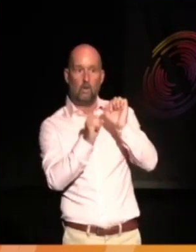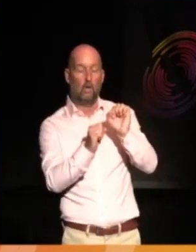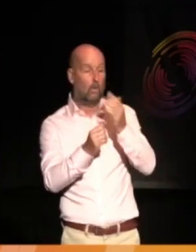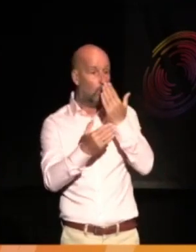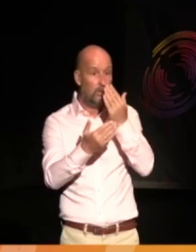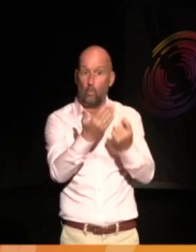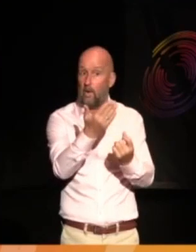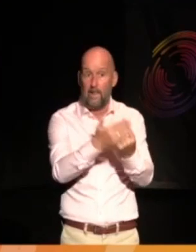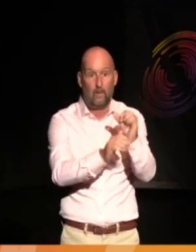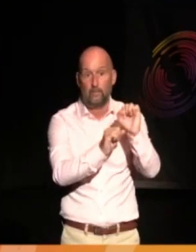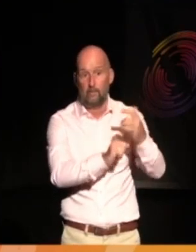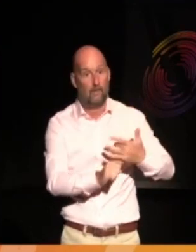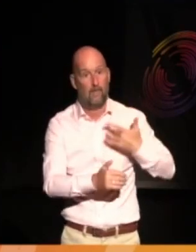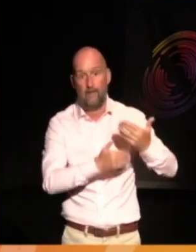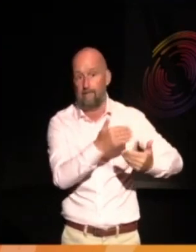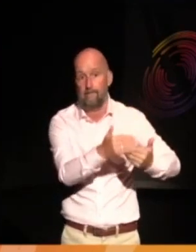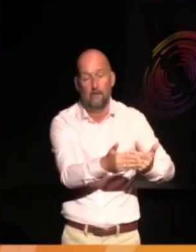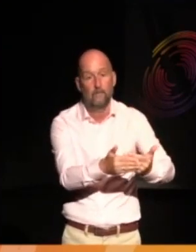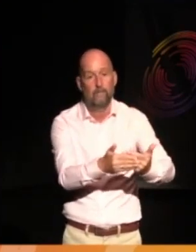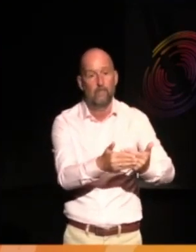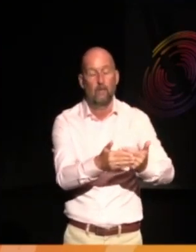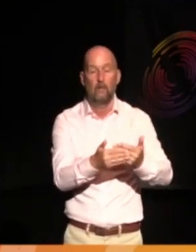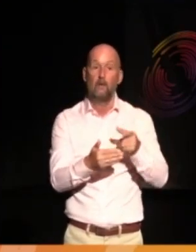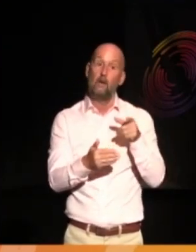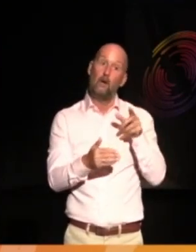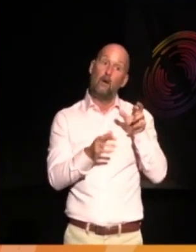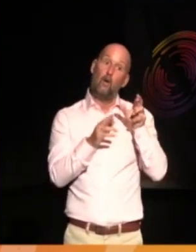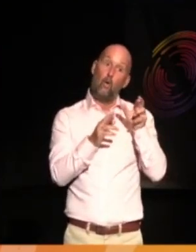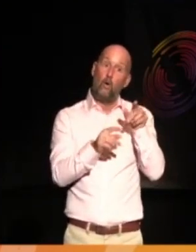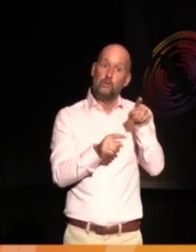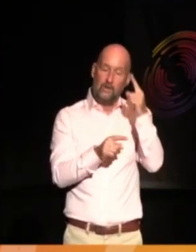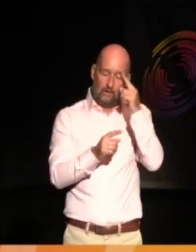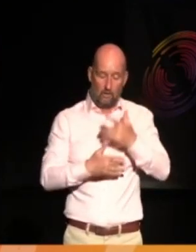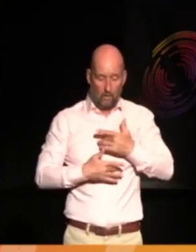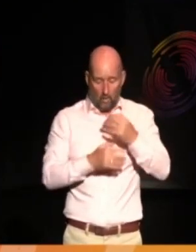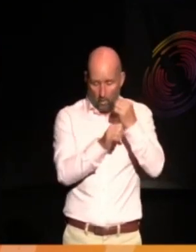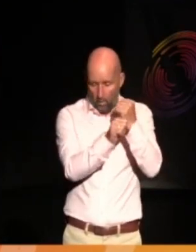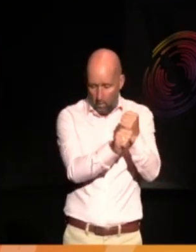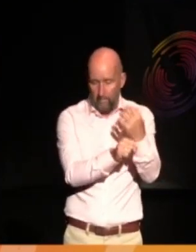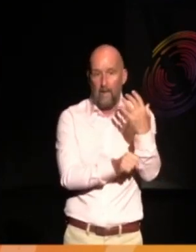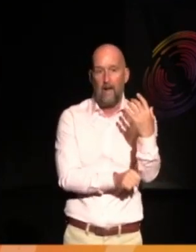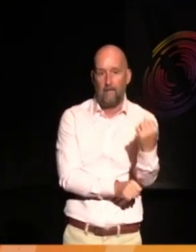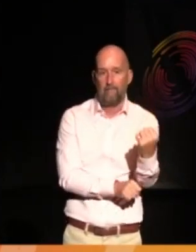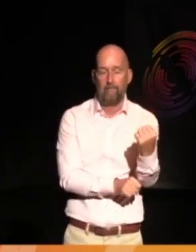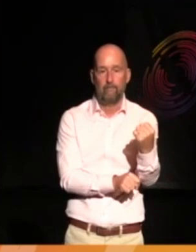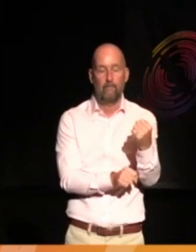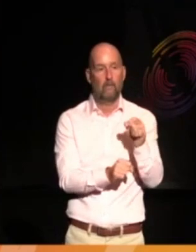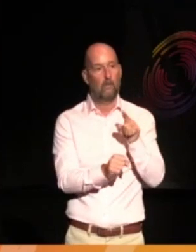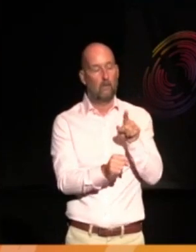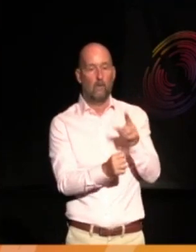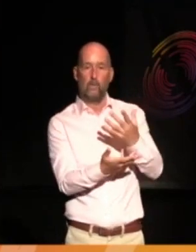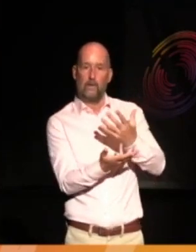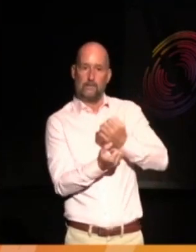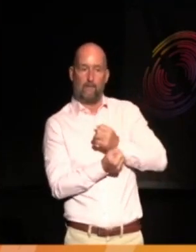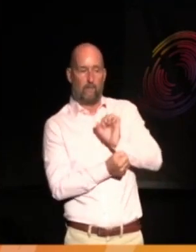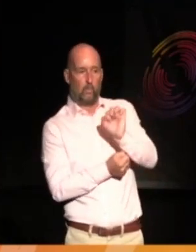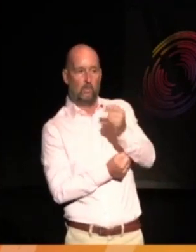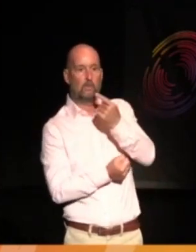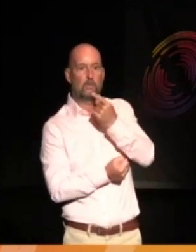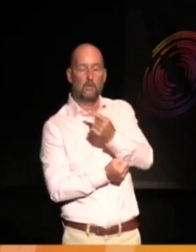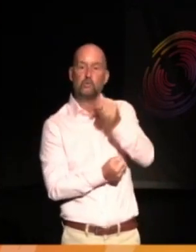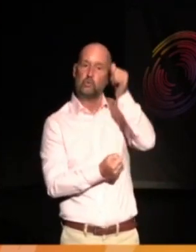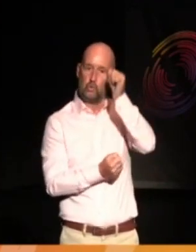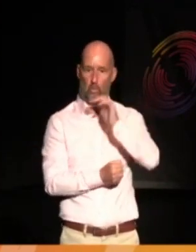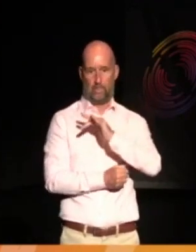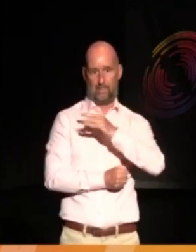knows, was some element of hope. You know, we were there to witness her, and she knew we were there. It